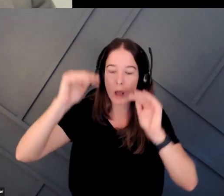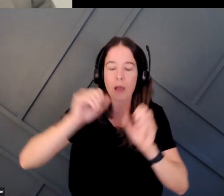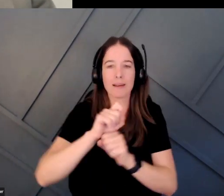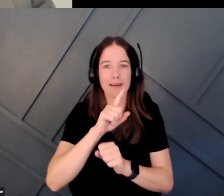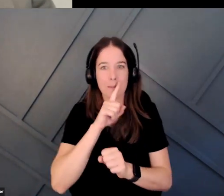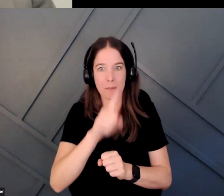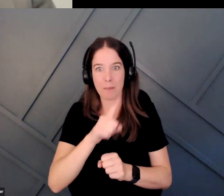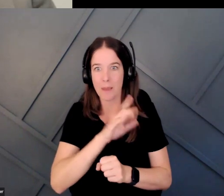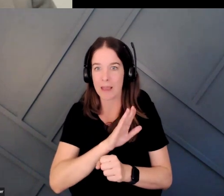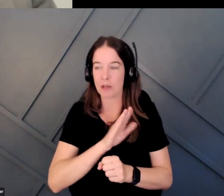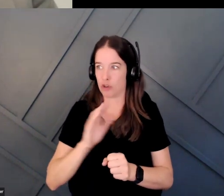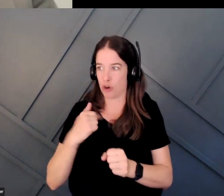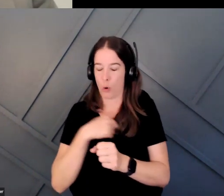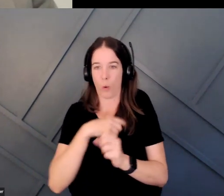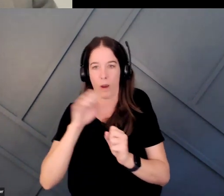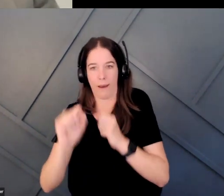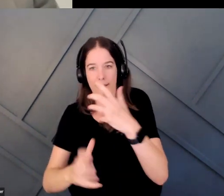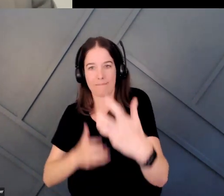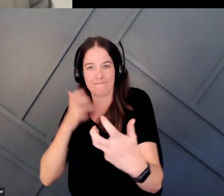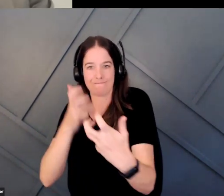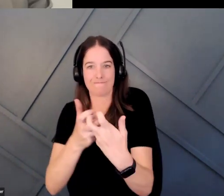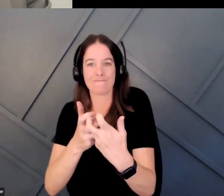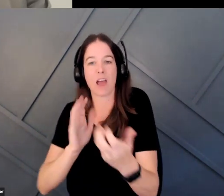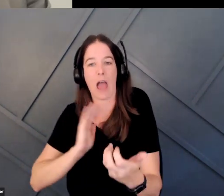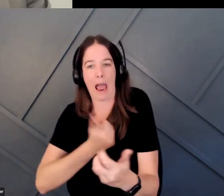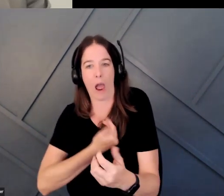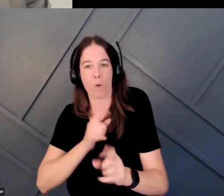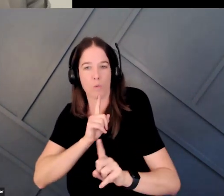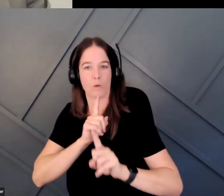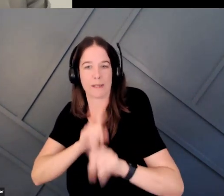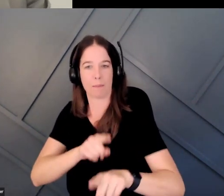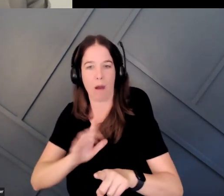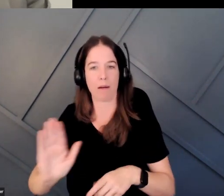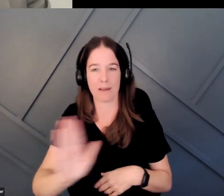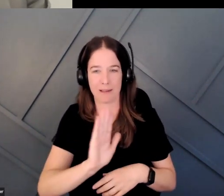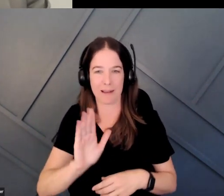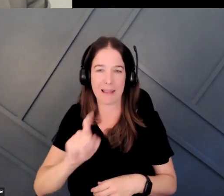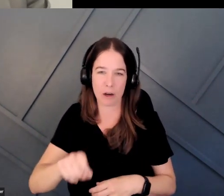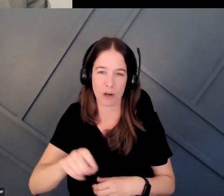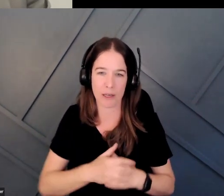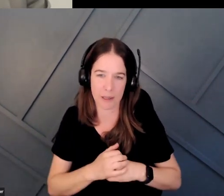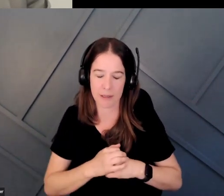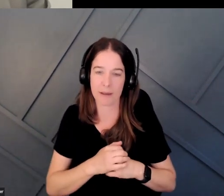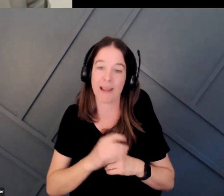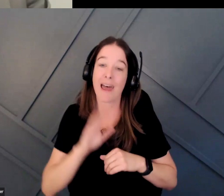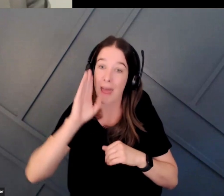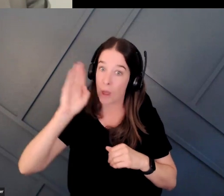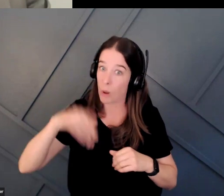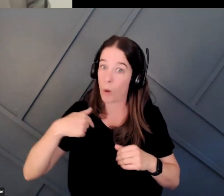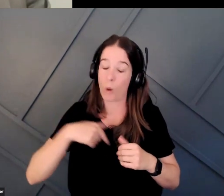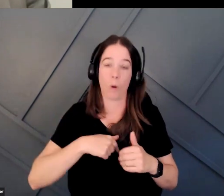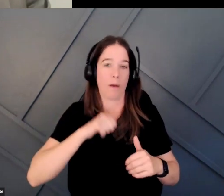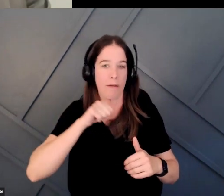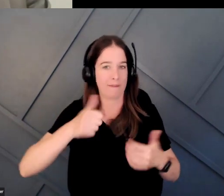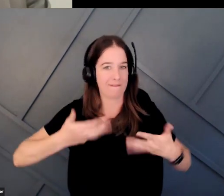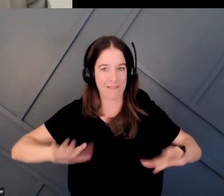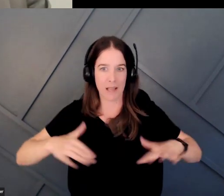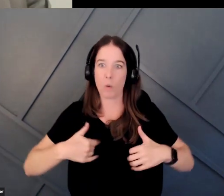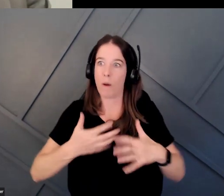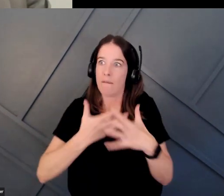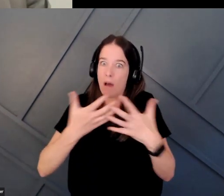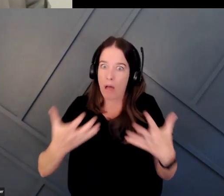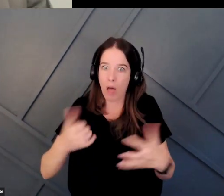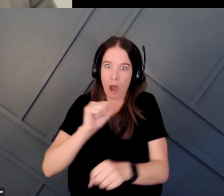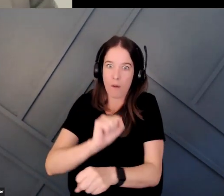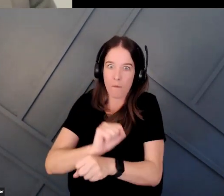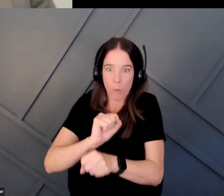being tailored to their needs. We also acknowledge, along with our partners, we have a long way to go in this regard in better planning for and